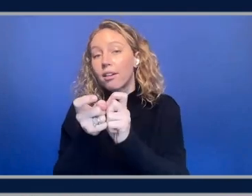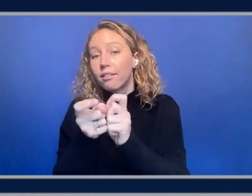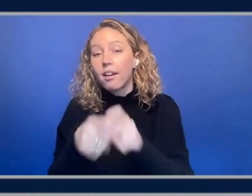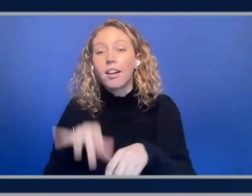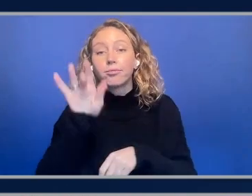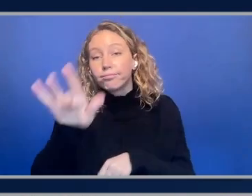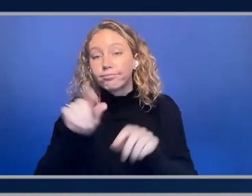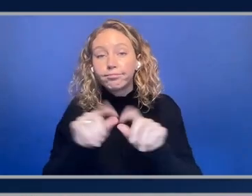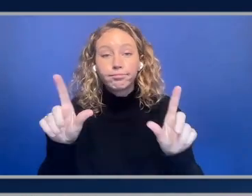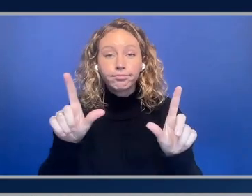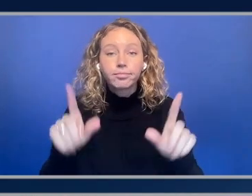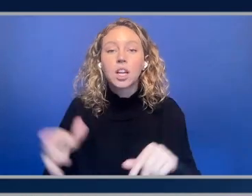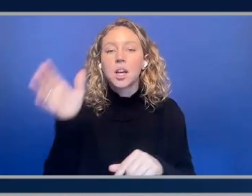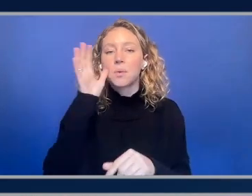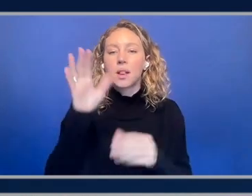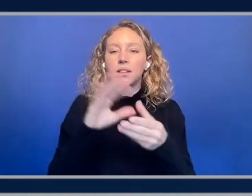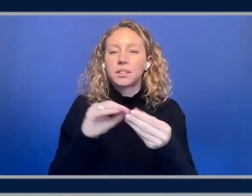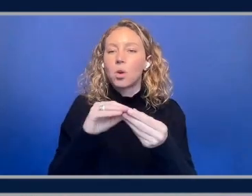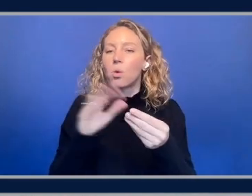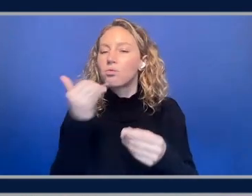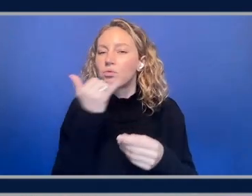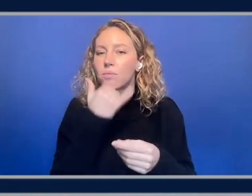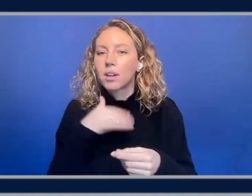when you do modify, actually it's another button, I think.